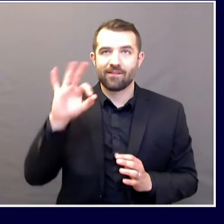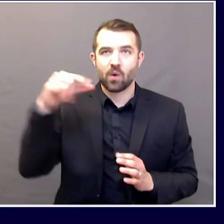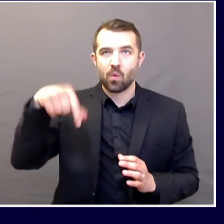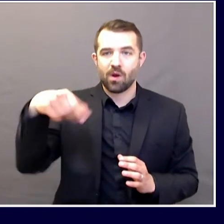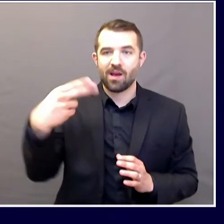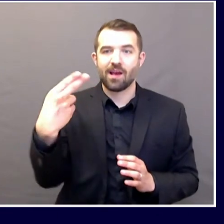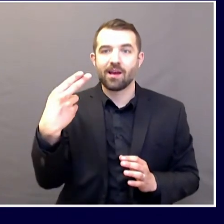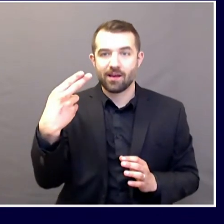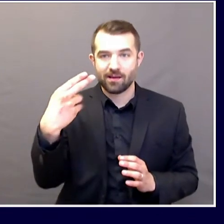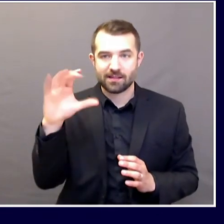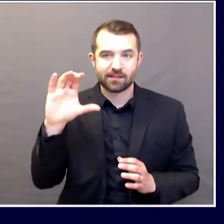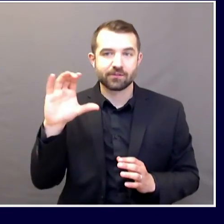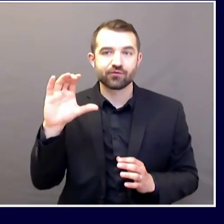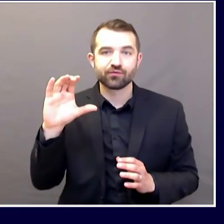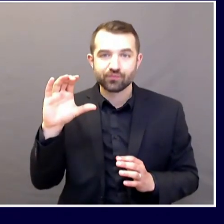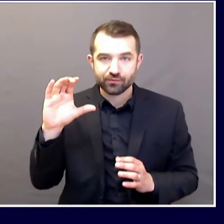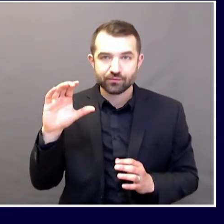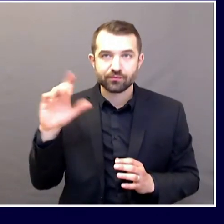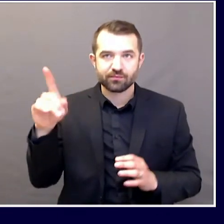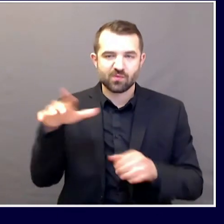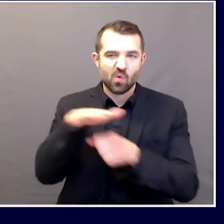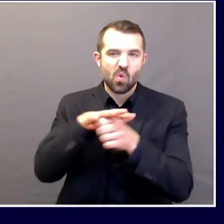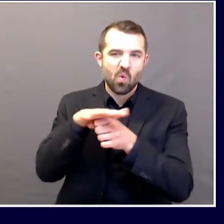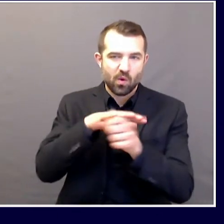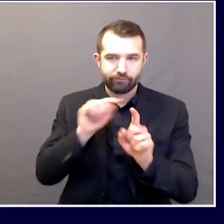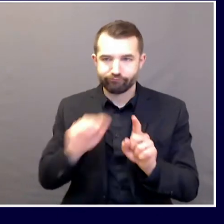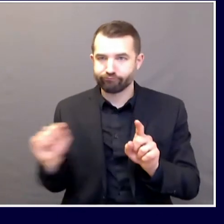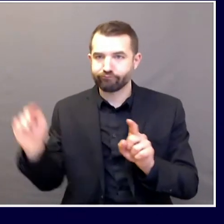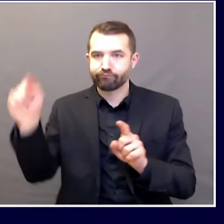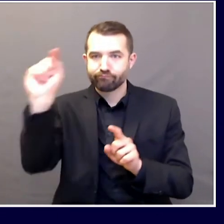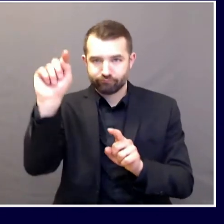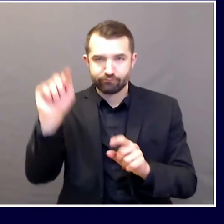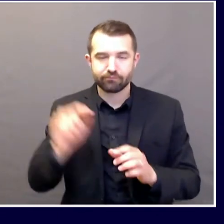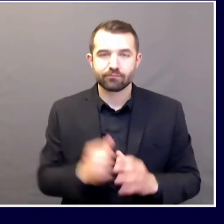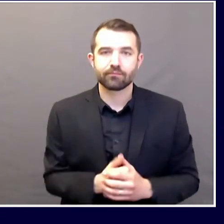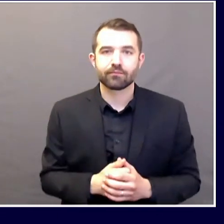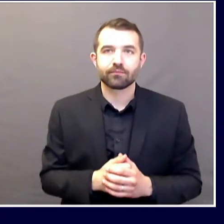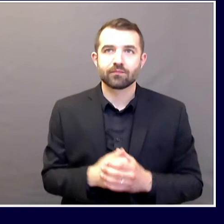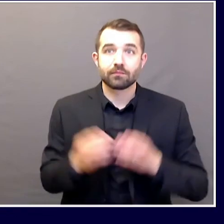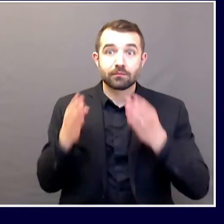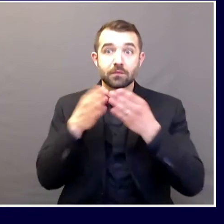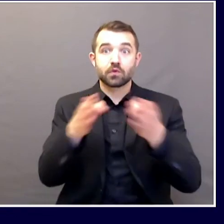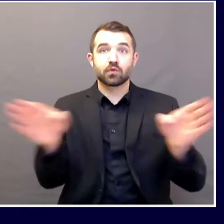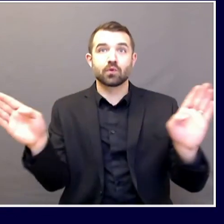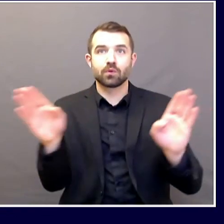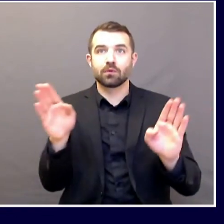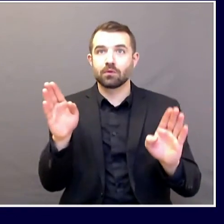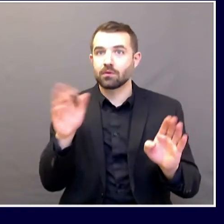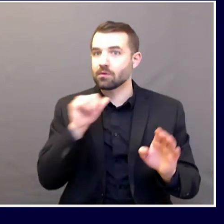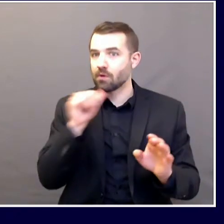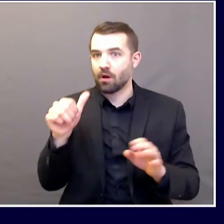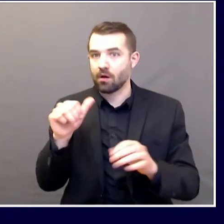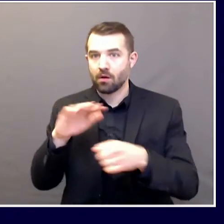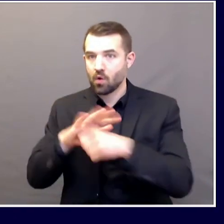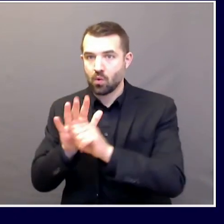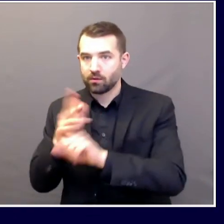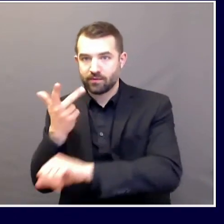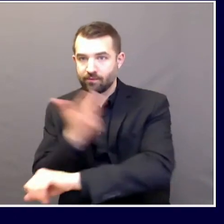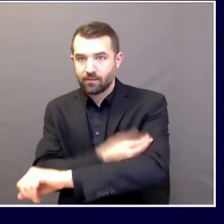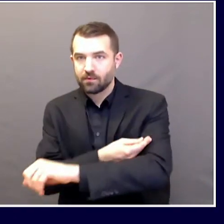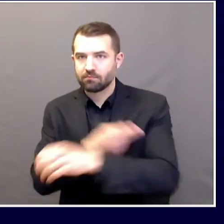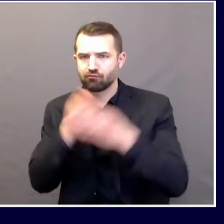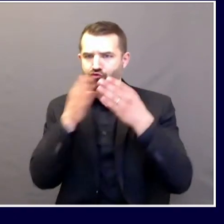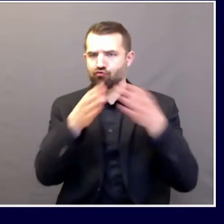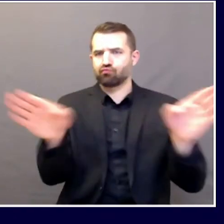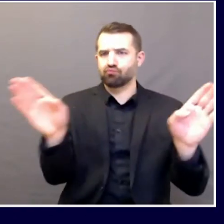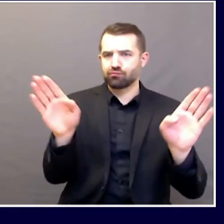Generally speaking, outside of the COVID-19 vaccine rollout, there are usually some eligibility requirements that somebody has to meet in order to get services